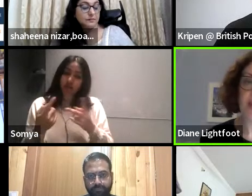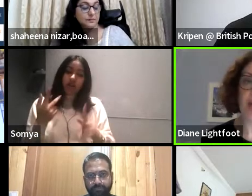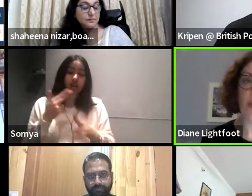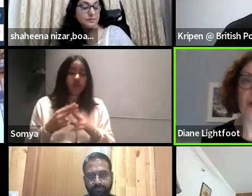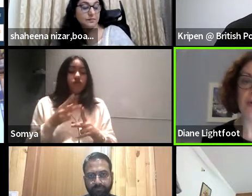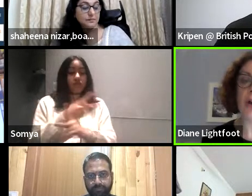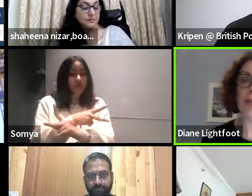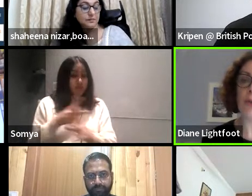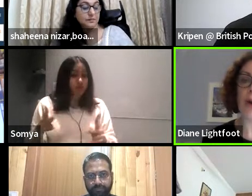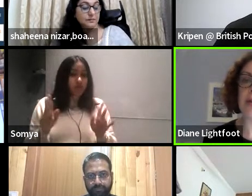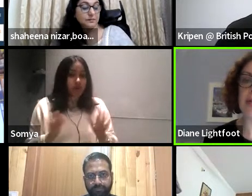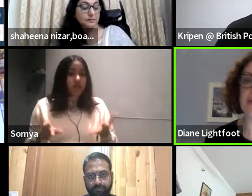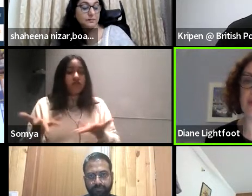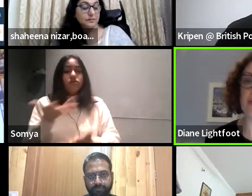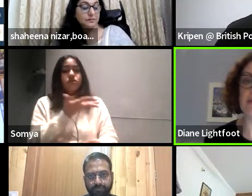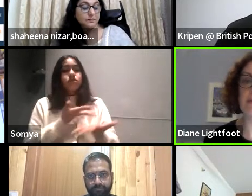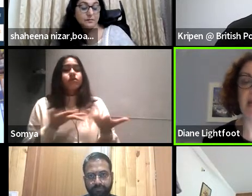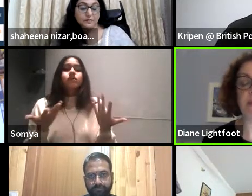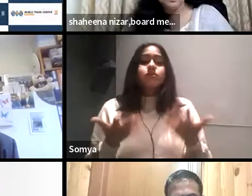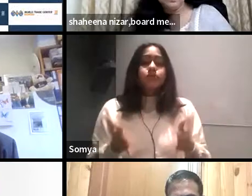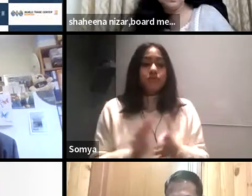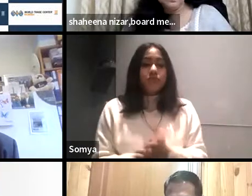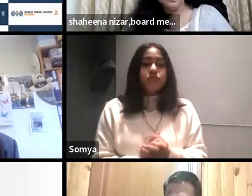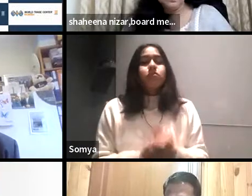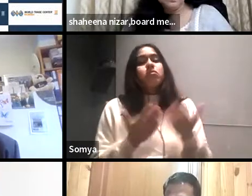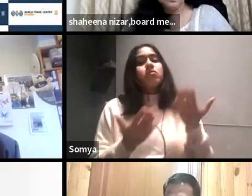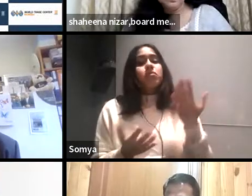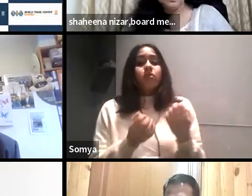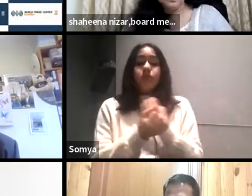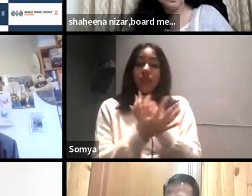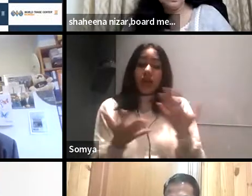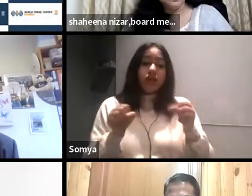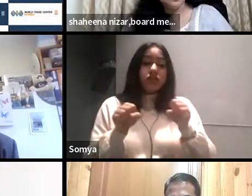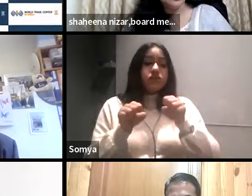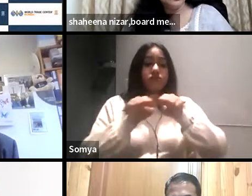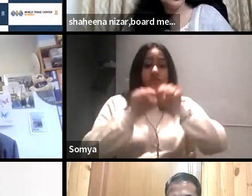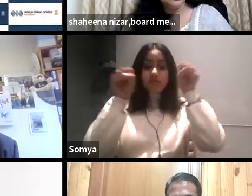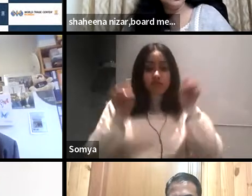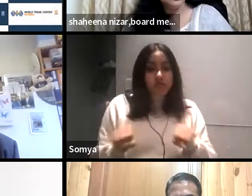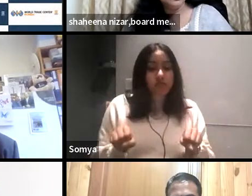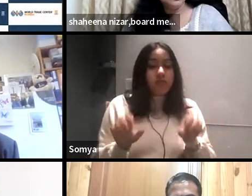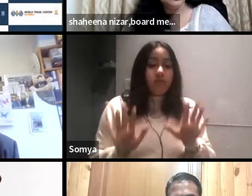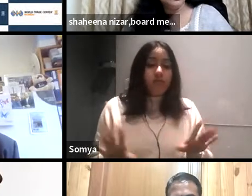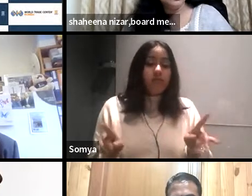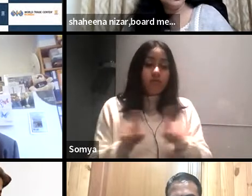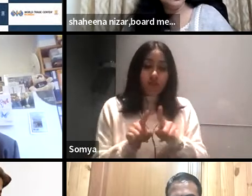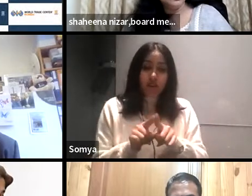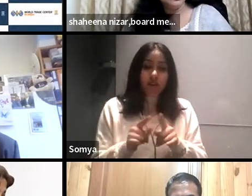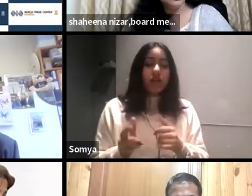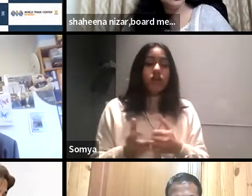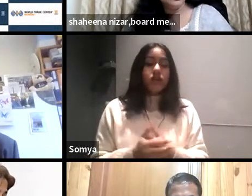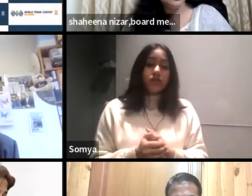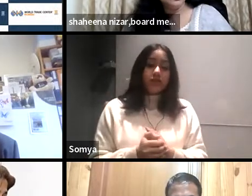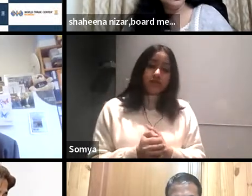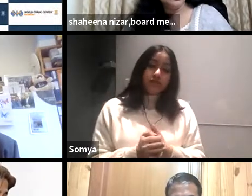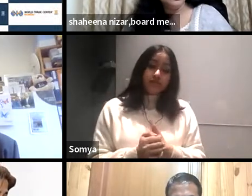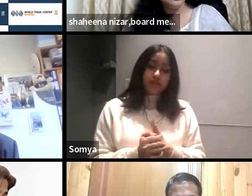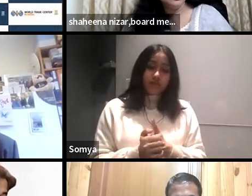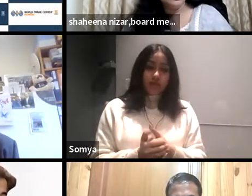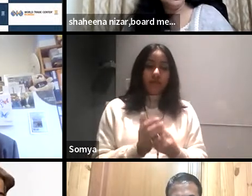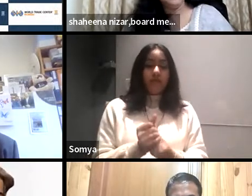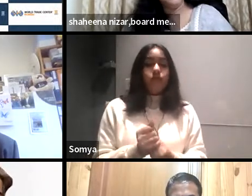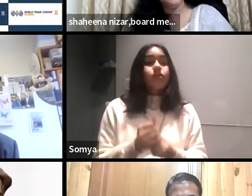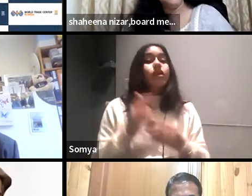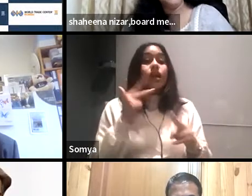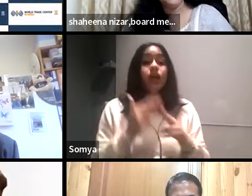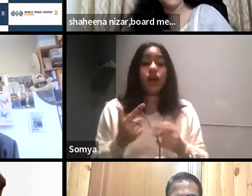saying, aren't you worried that maybe the system would be abused, that maybe people would order things they don't need? But